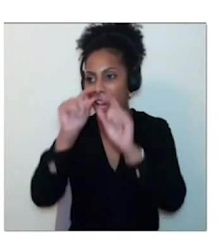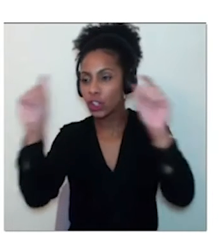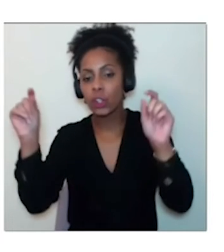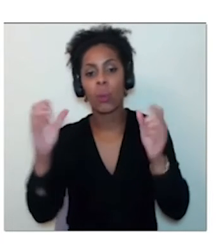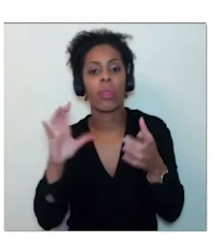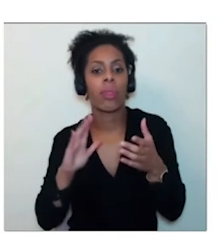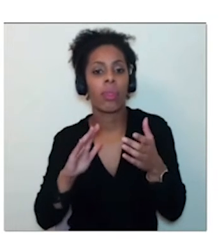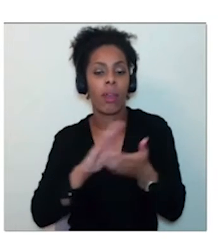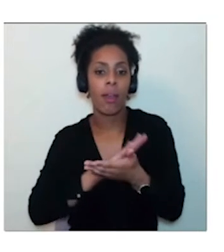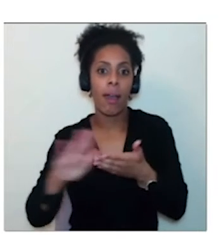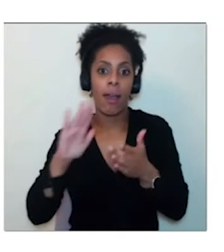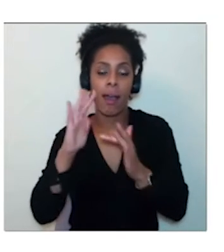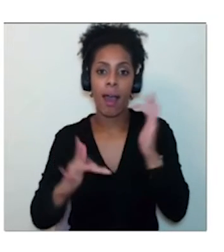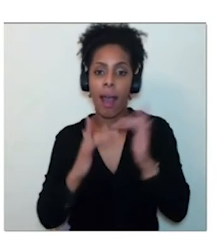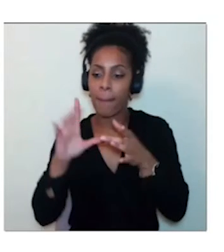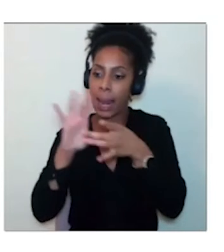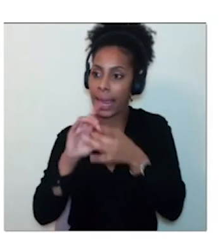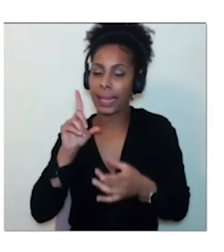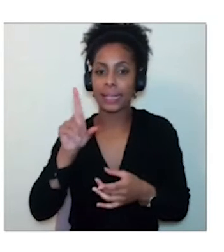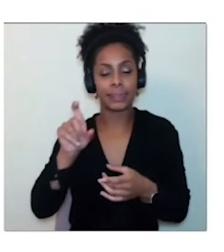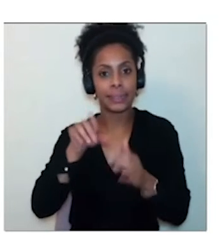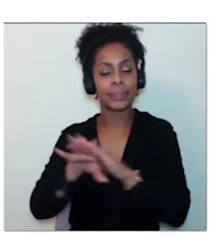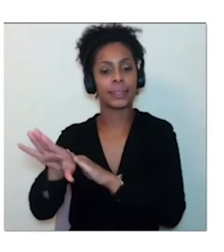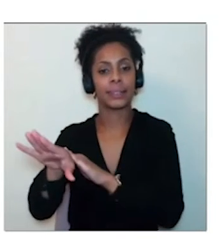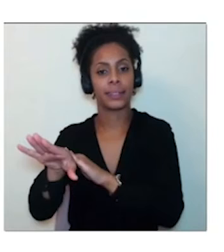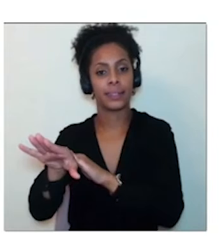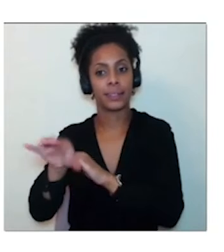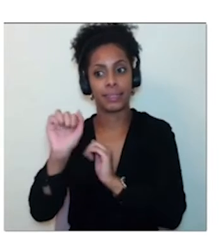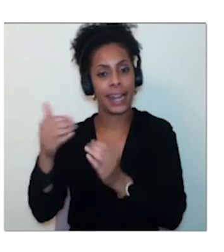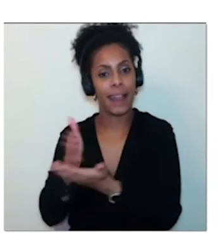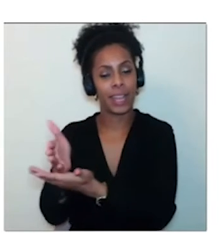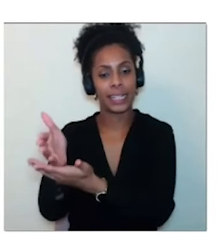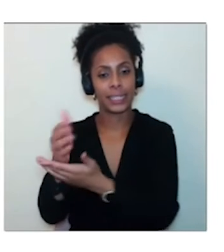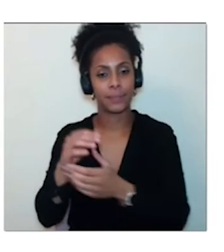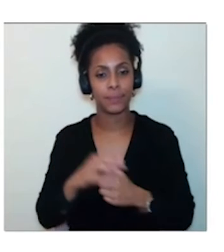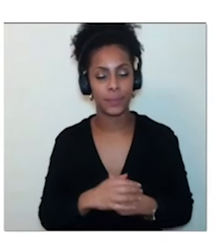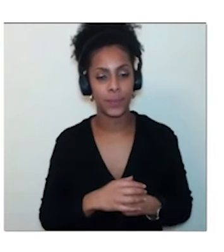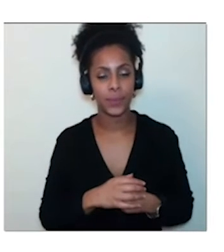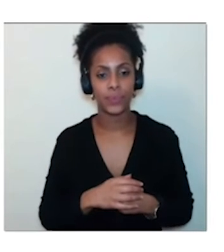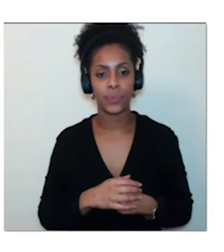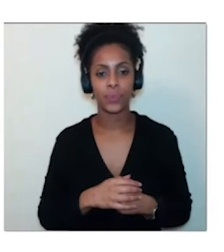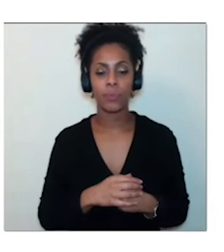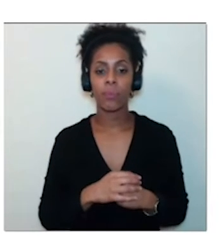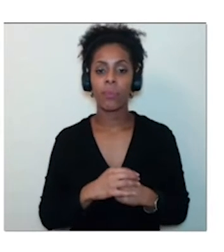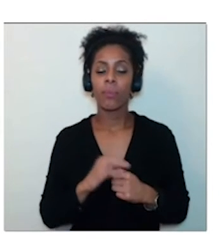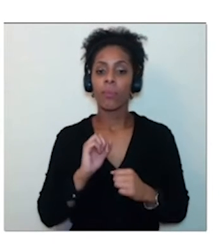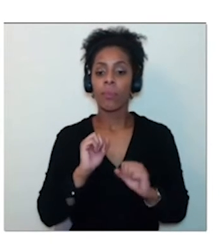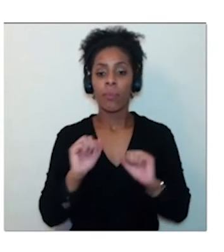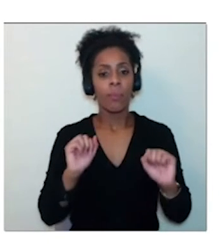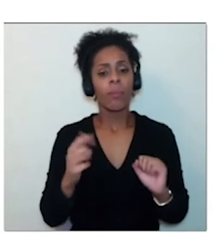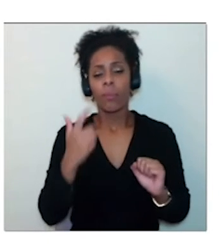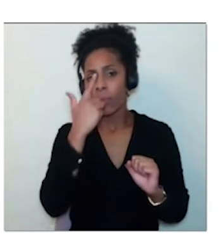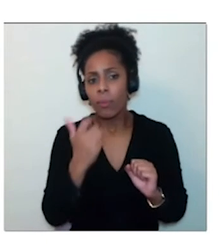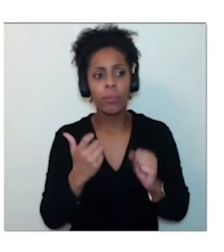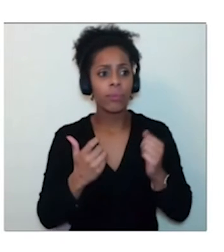Some standards, such as HTML and PDF, are able to convey a wide range of semantics.